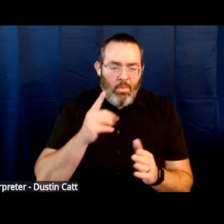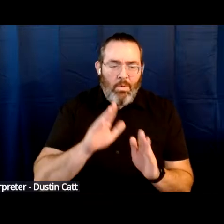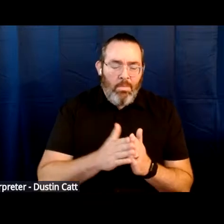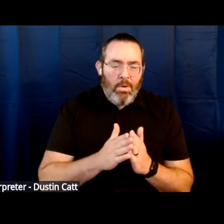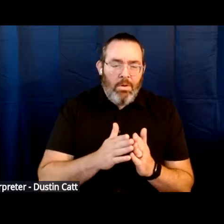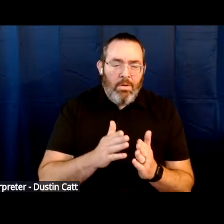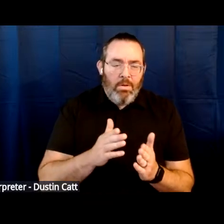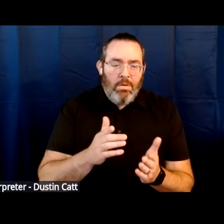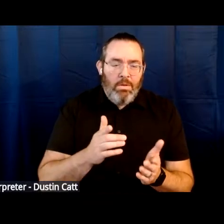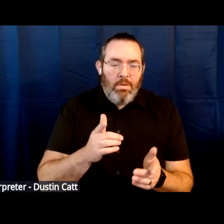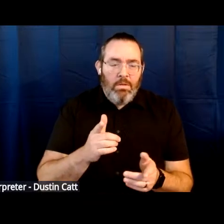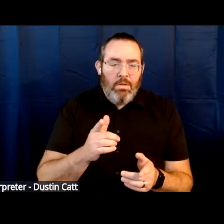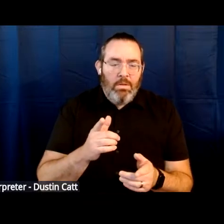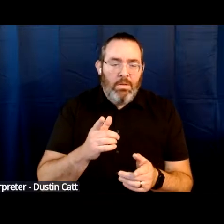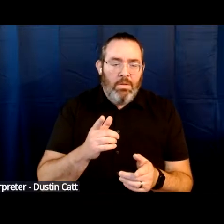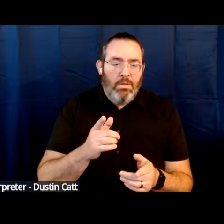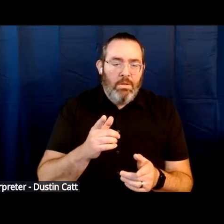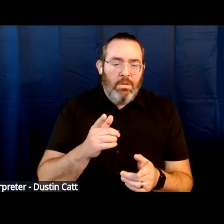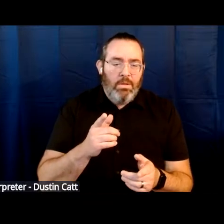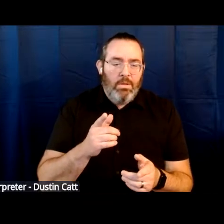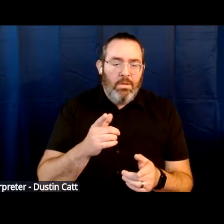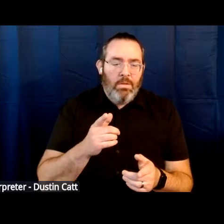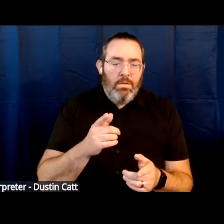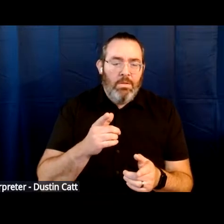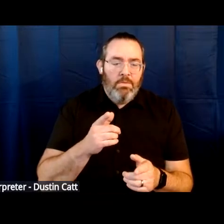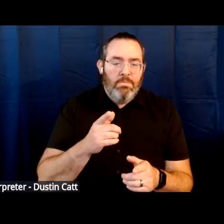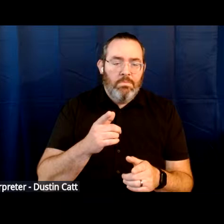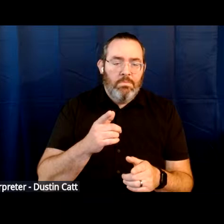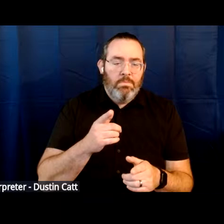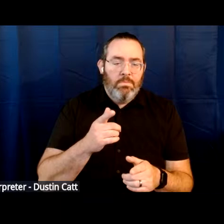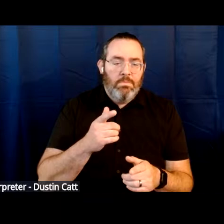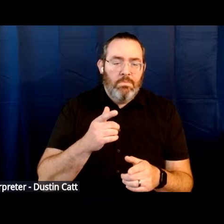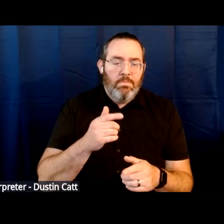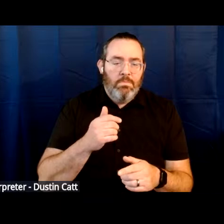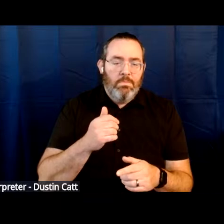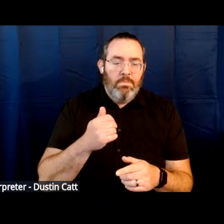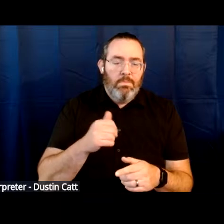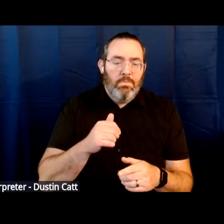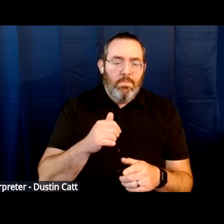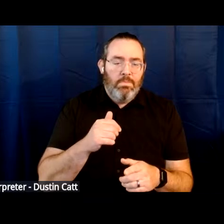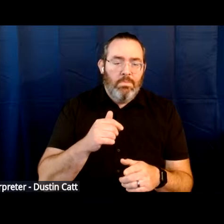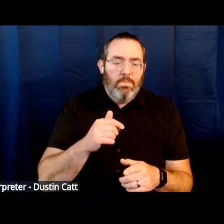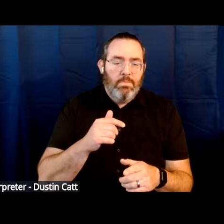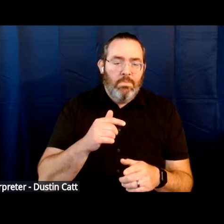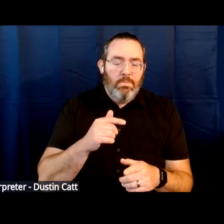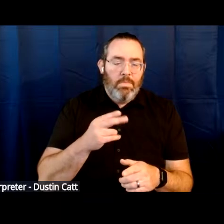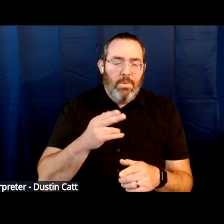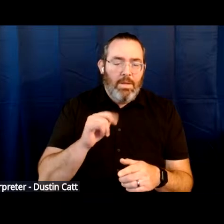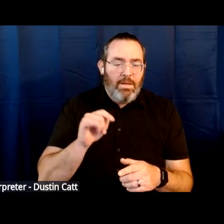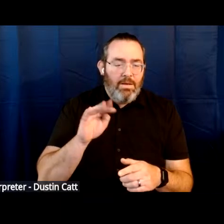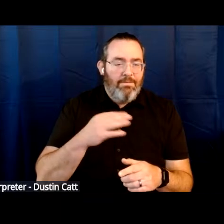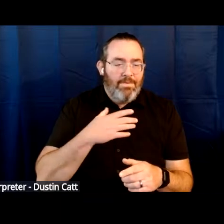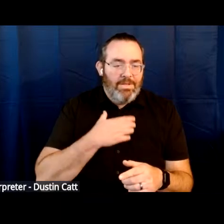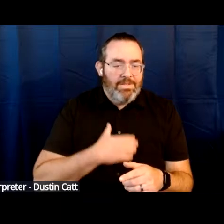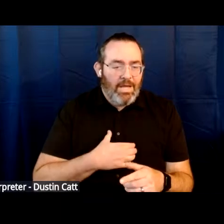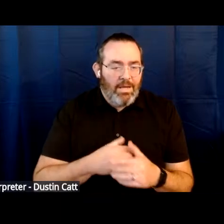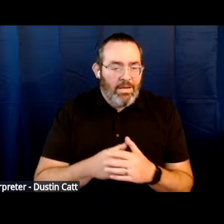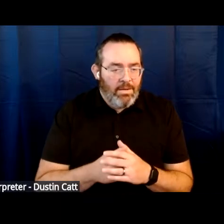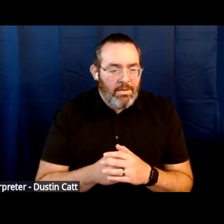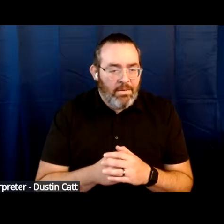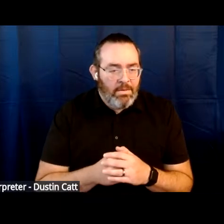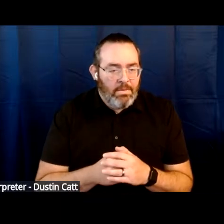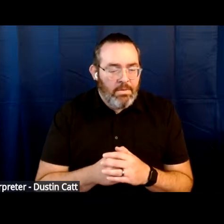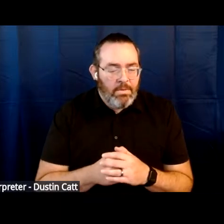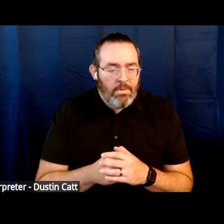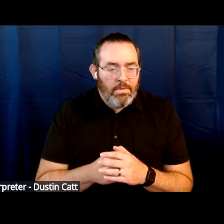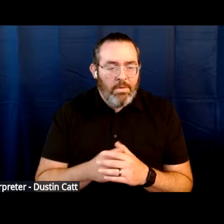Desire by Dr. Rachel Hertz. And she pointed out that most people don't value their sense